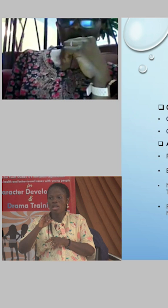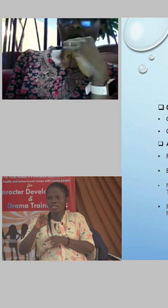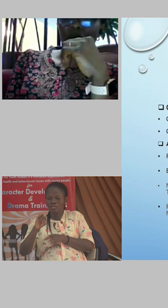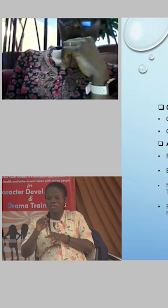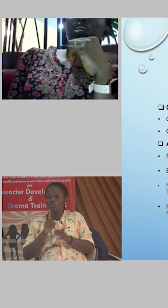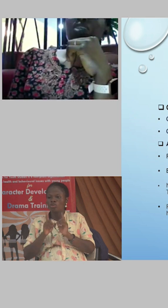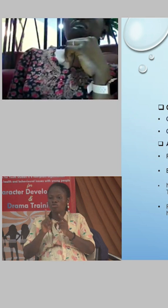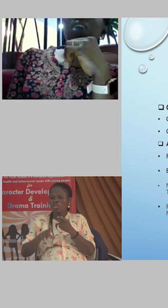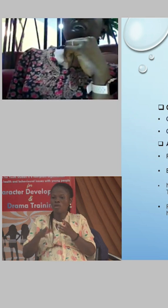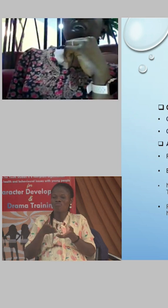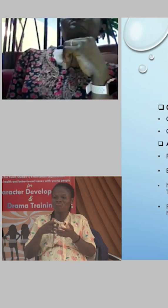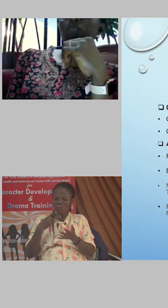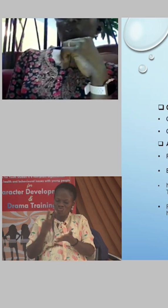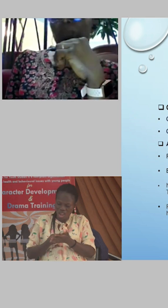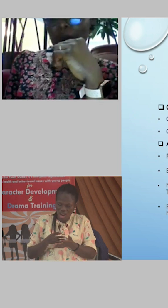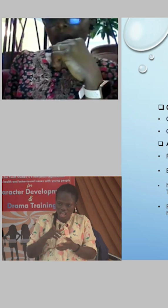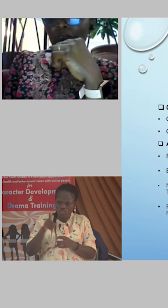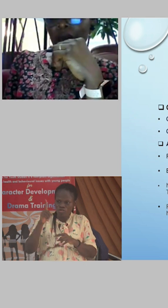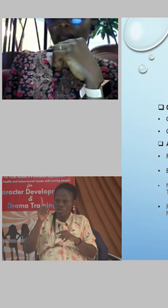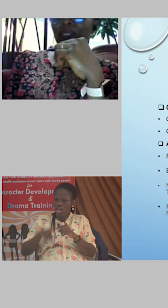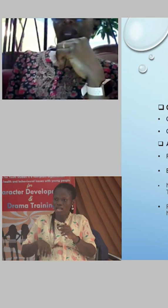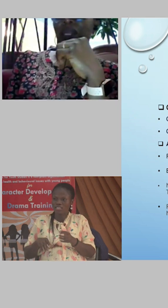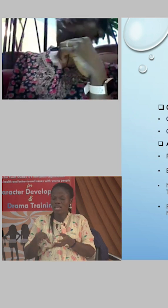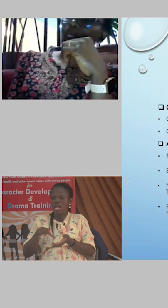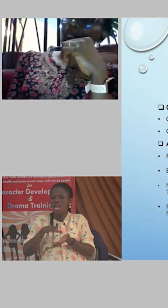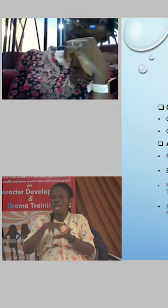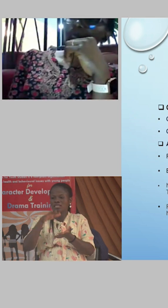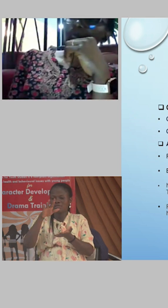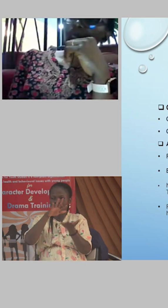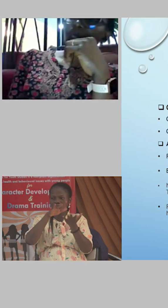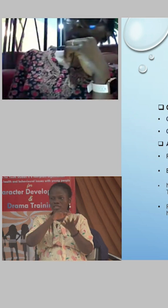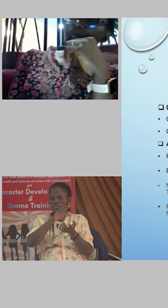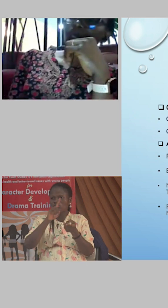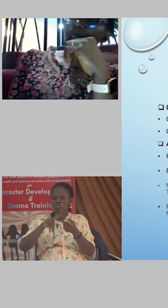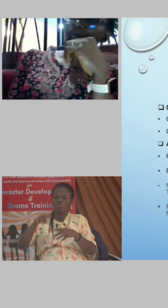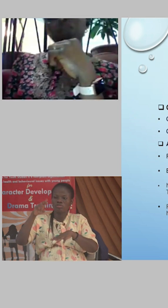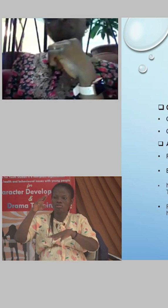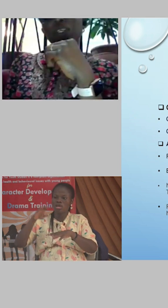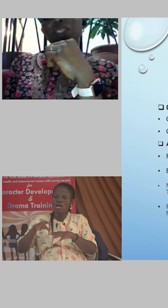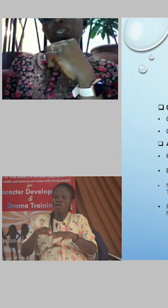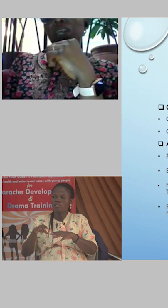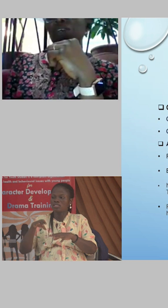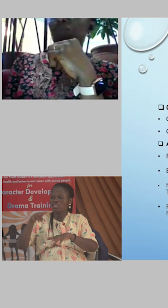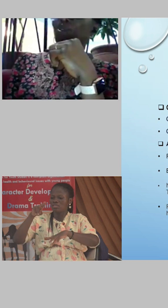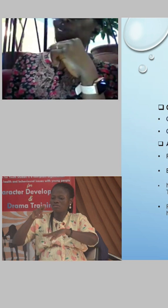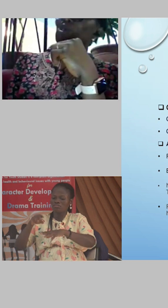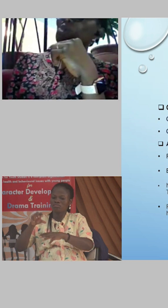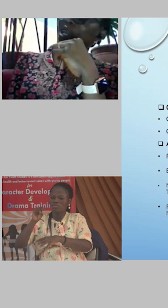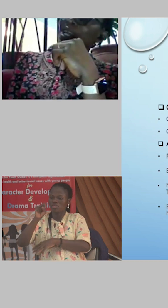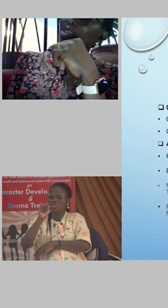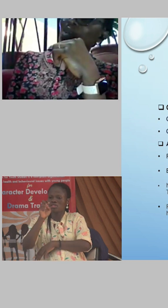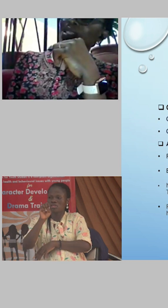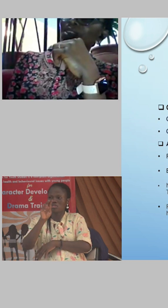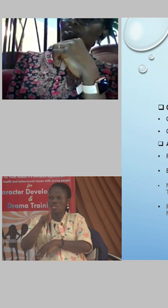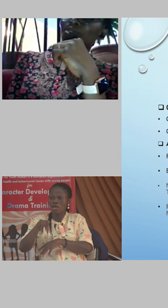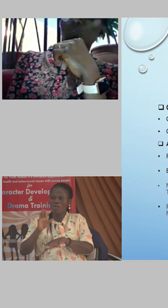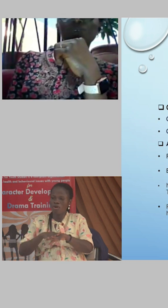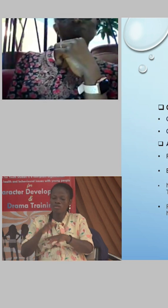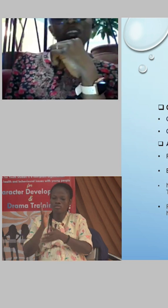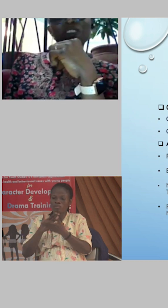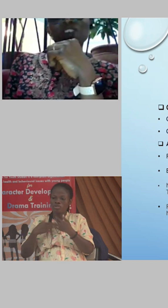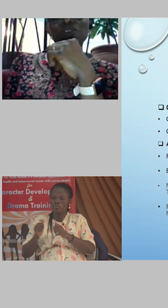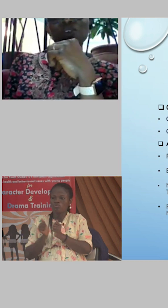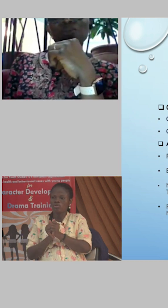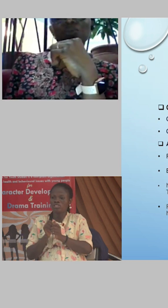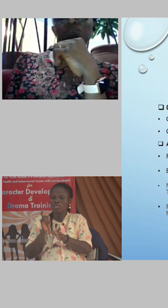You don't expect to step on my toe and slap me as a person with disability, and you expect me to smile at you and tell you, thank